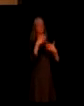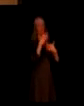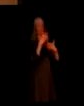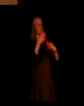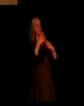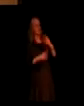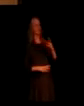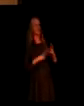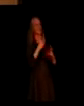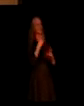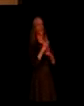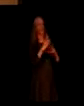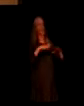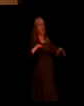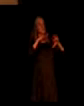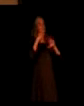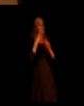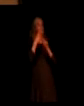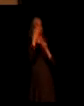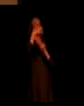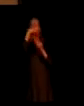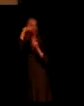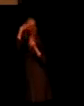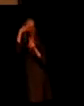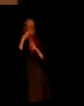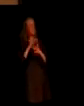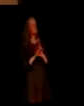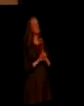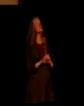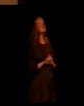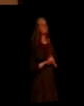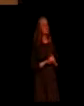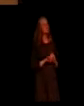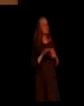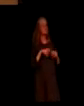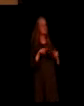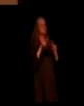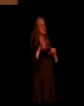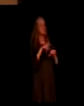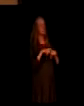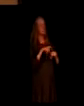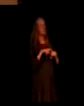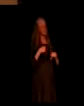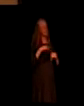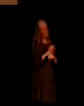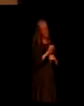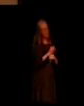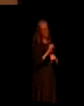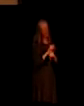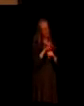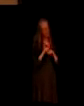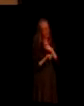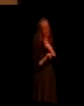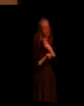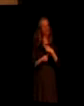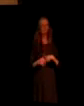a satellite. And so I had, at the time, was working on this model, which I sat and ran